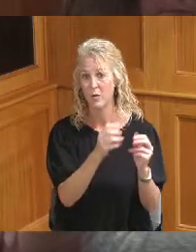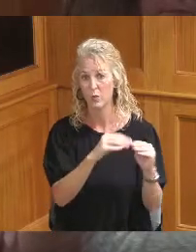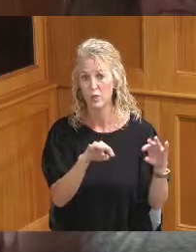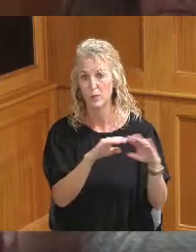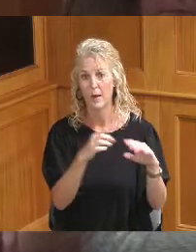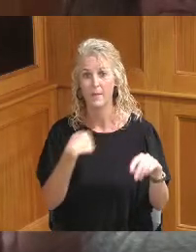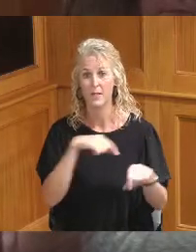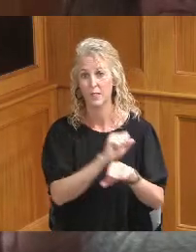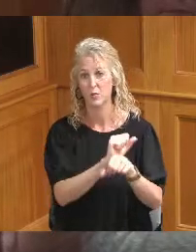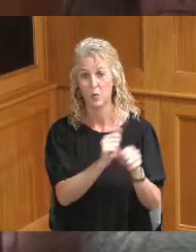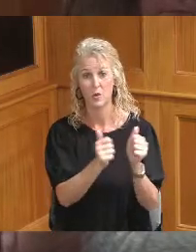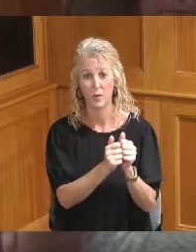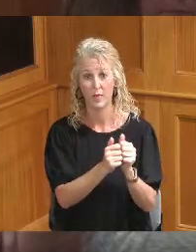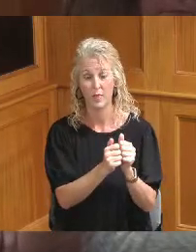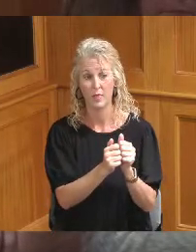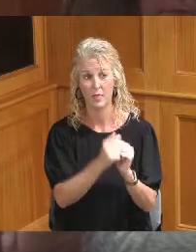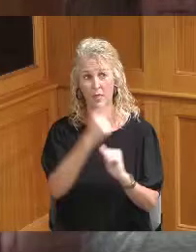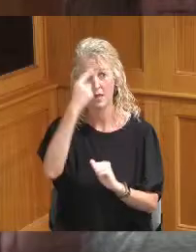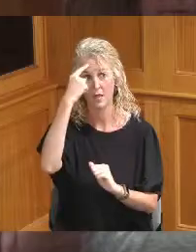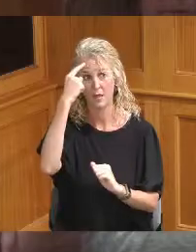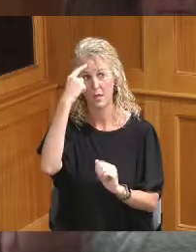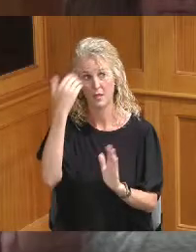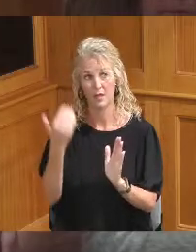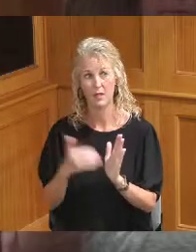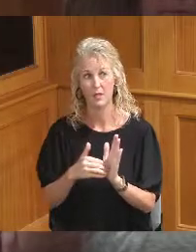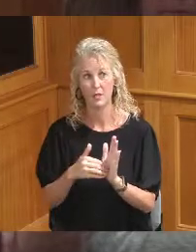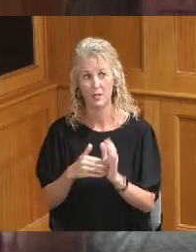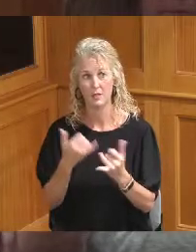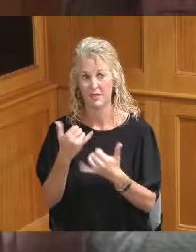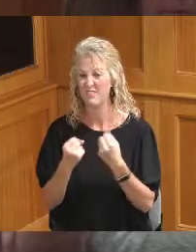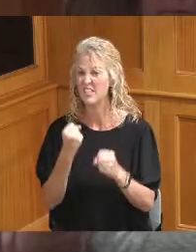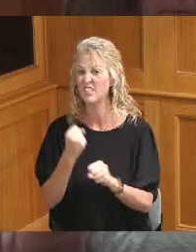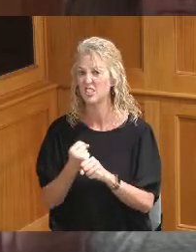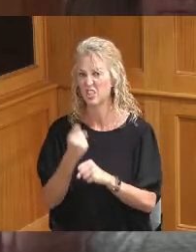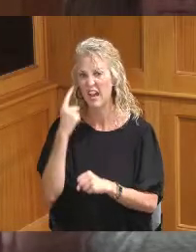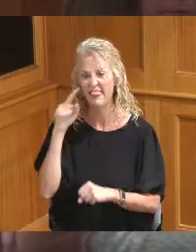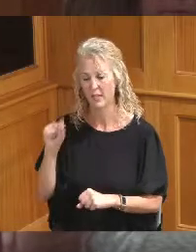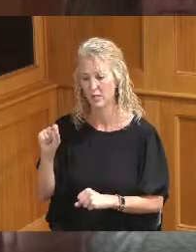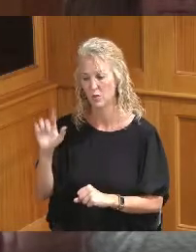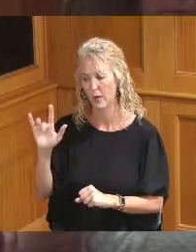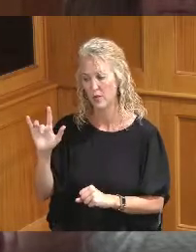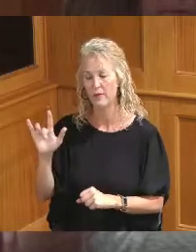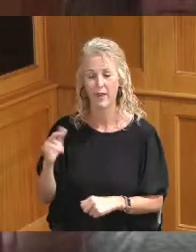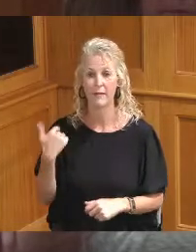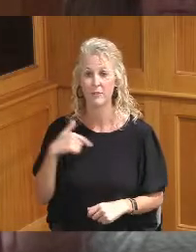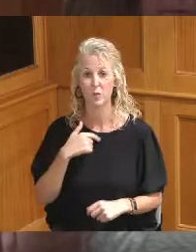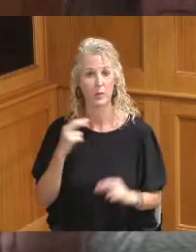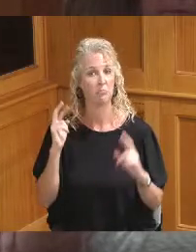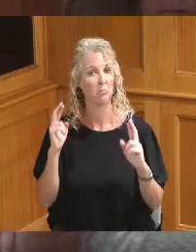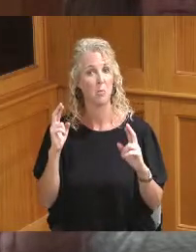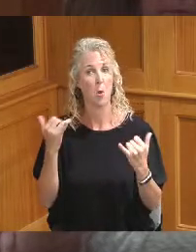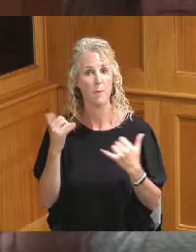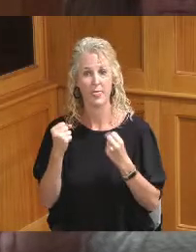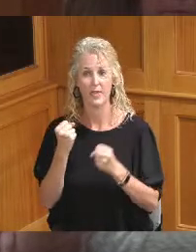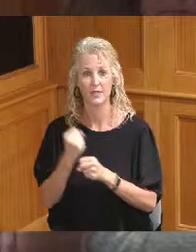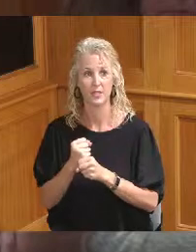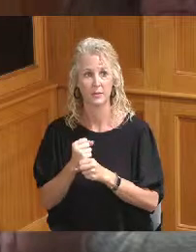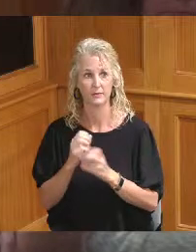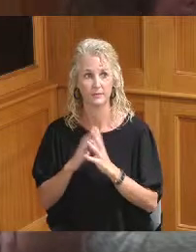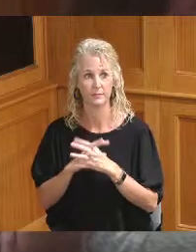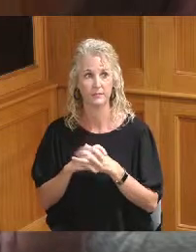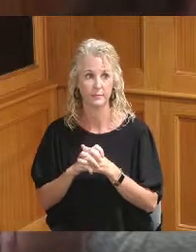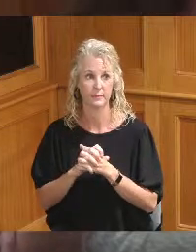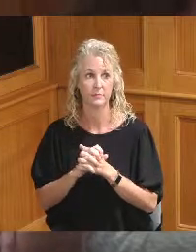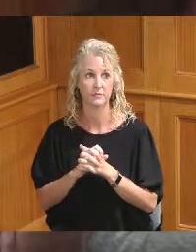board for approval. Also, I think, again, yet this year. So we plan to proceed, and we